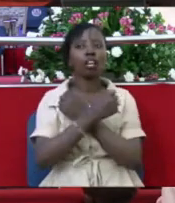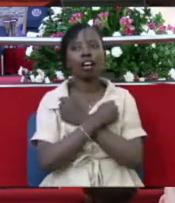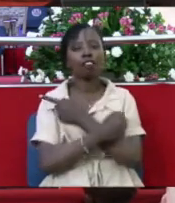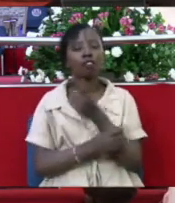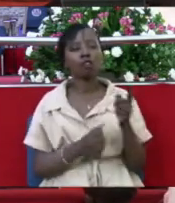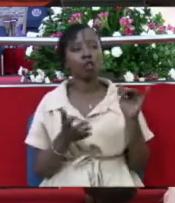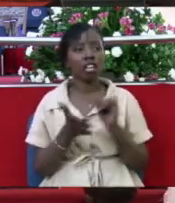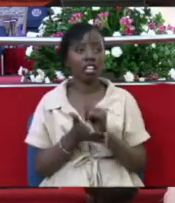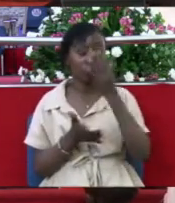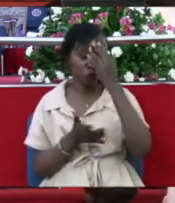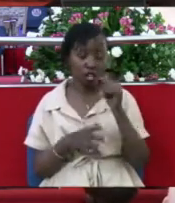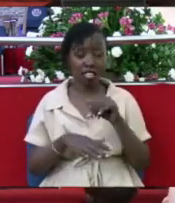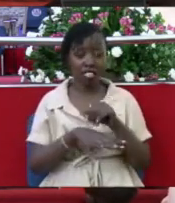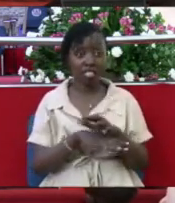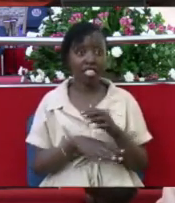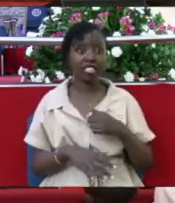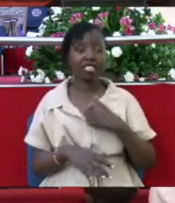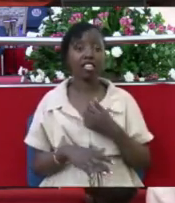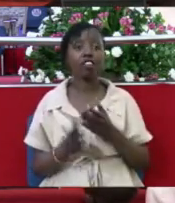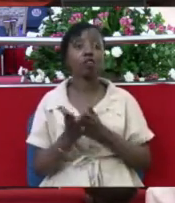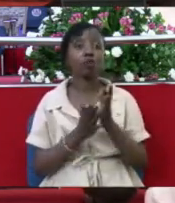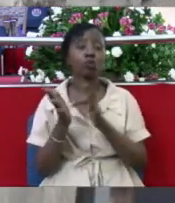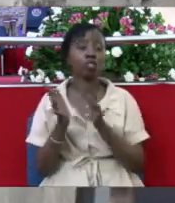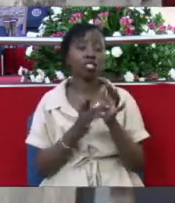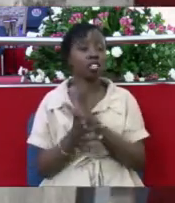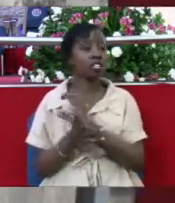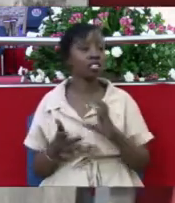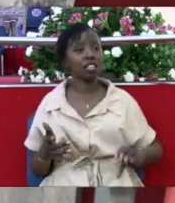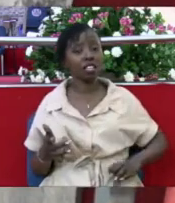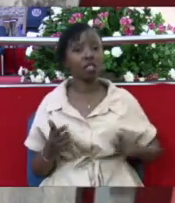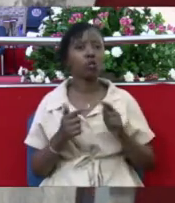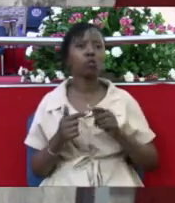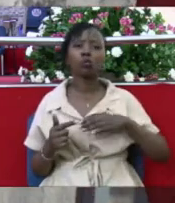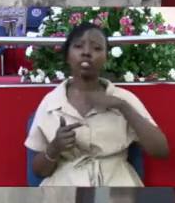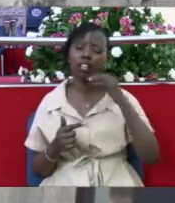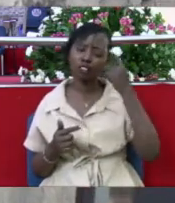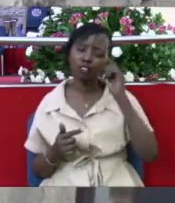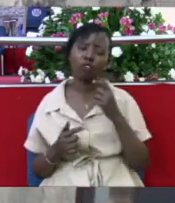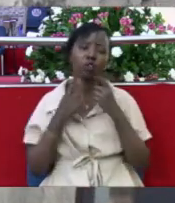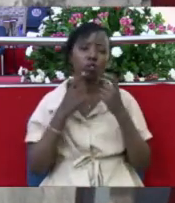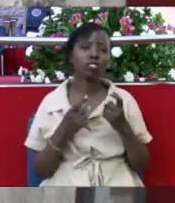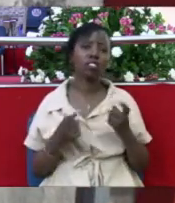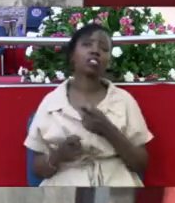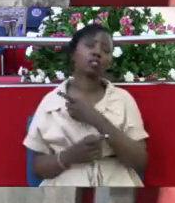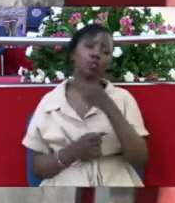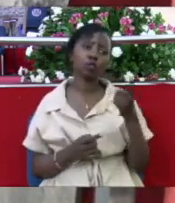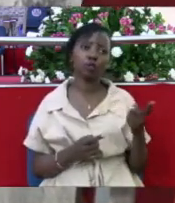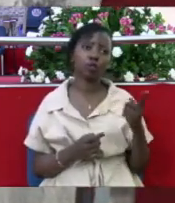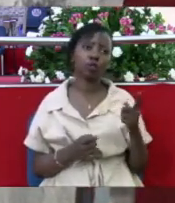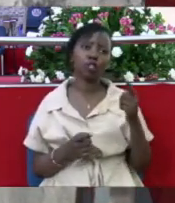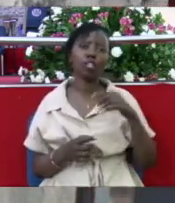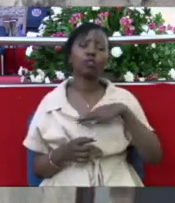the person of Jesus Christ. Akajituma kama kupitia mwana wetu Yesu Kristo. To die for your sin. Akafa kwa sababu ya dhambi zako. To die for